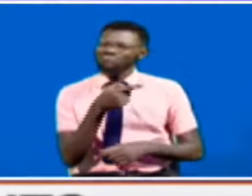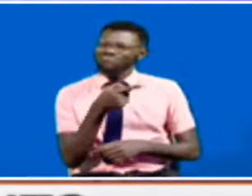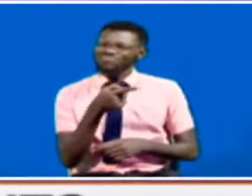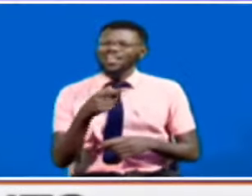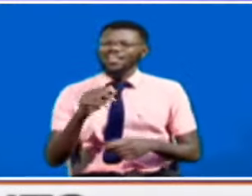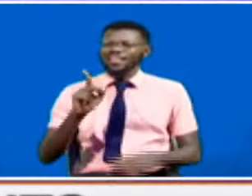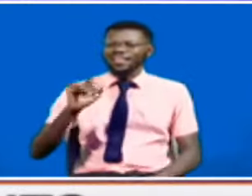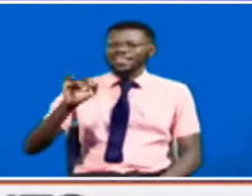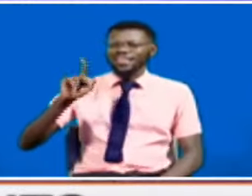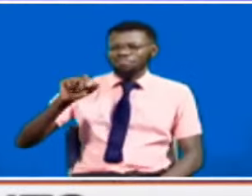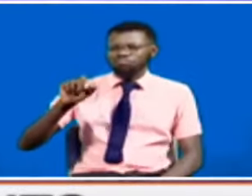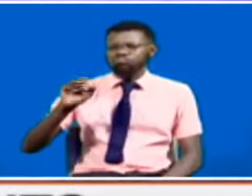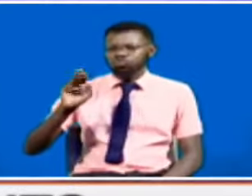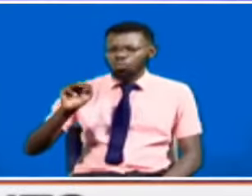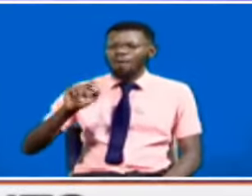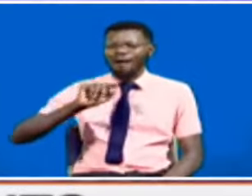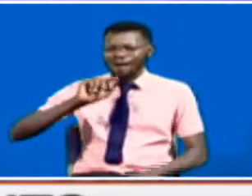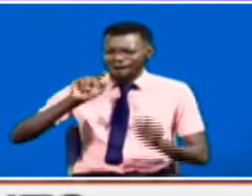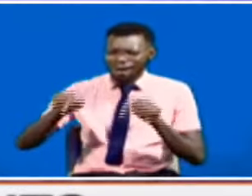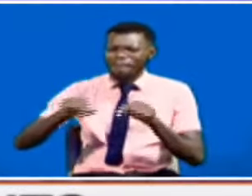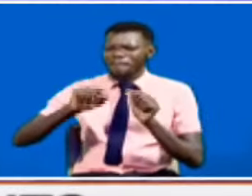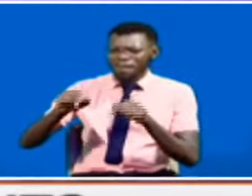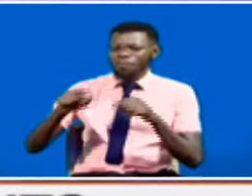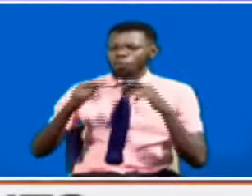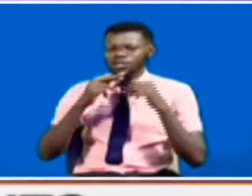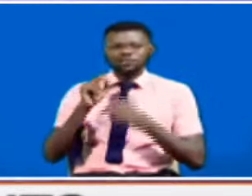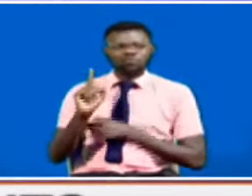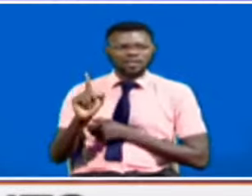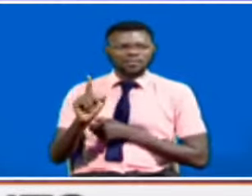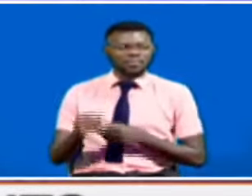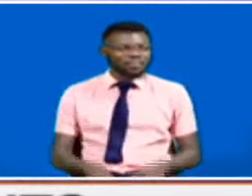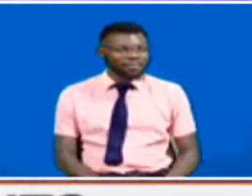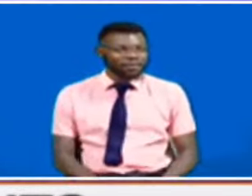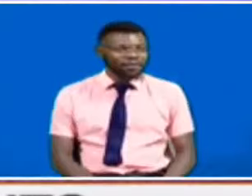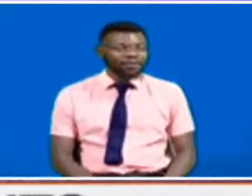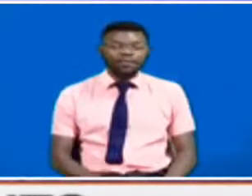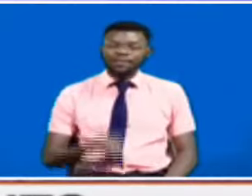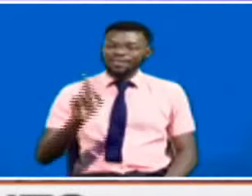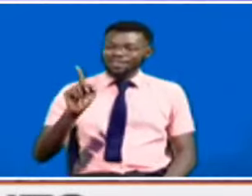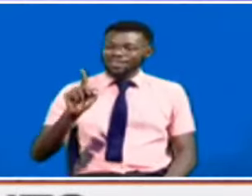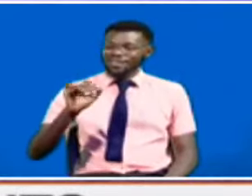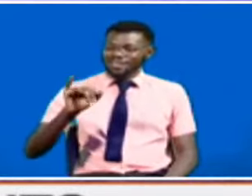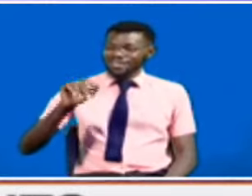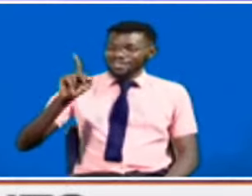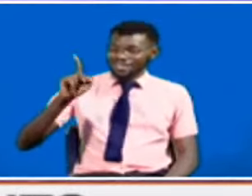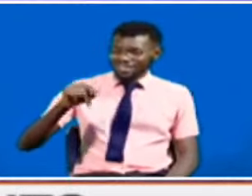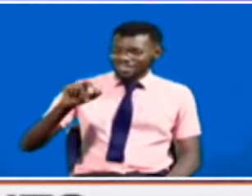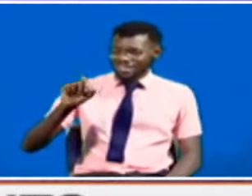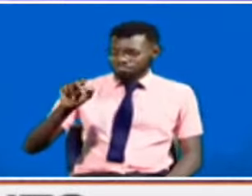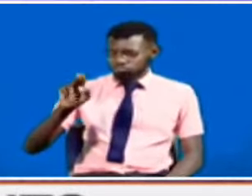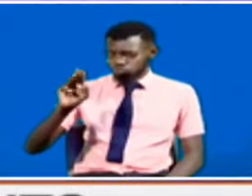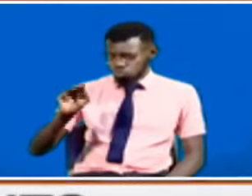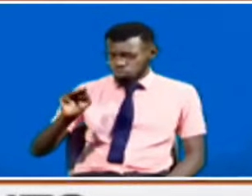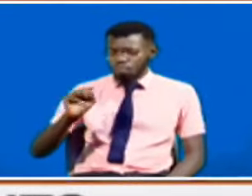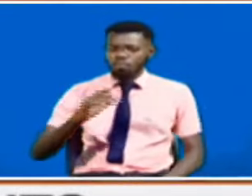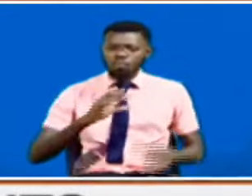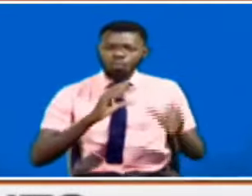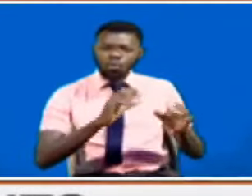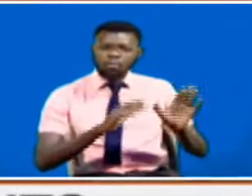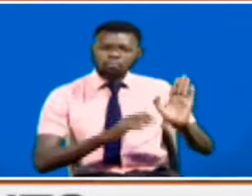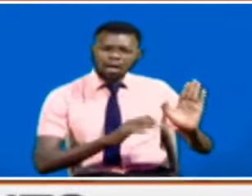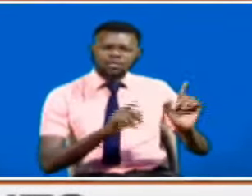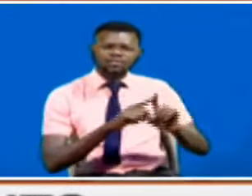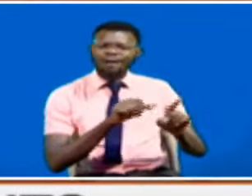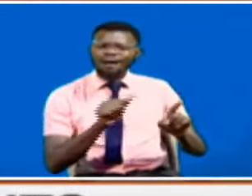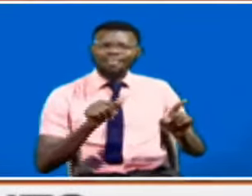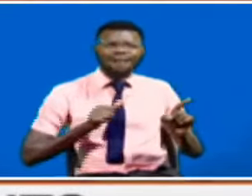joint. Detectives have established how Kelvin Kiptum Cheruiyot, his coach Gaviza Kizamana, a